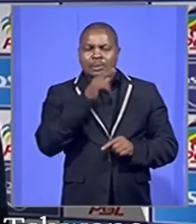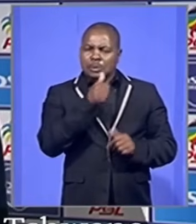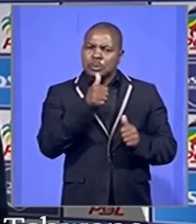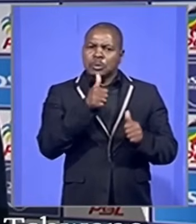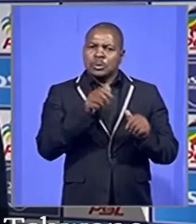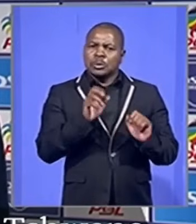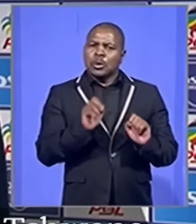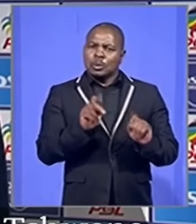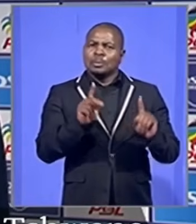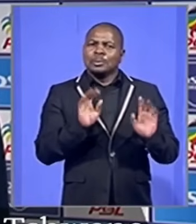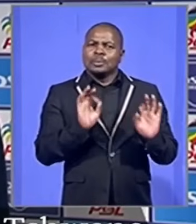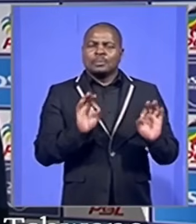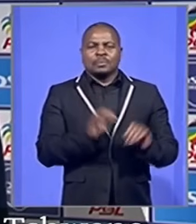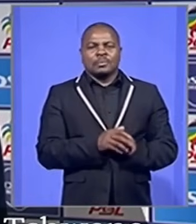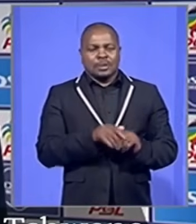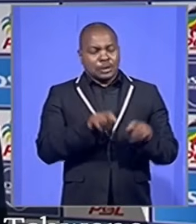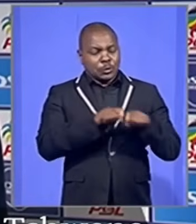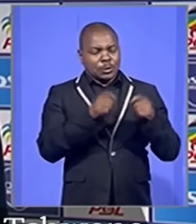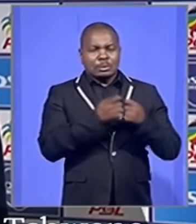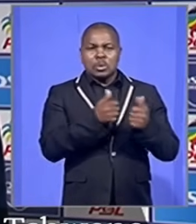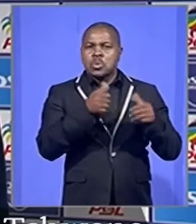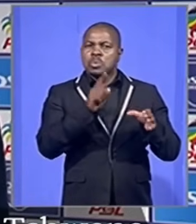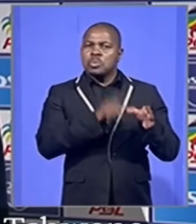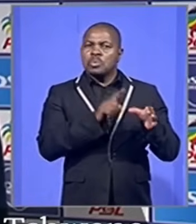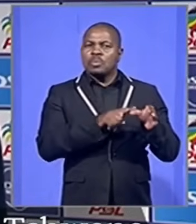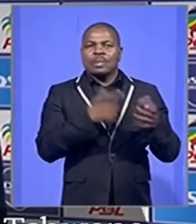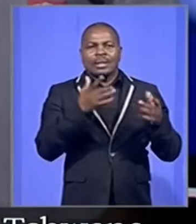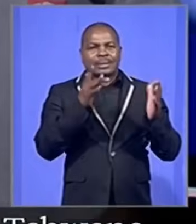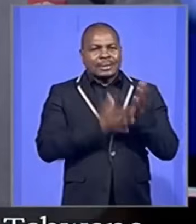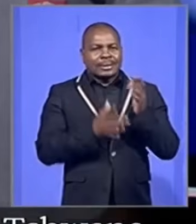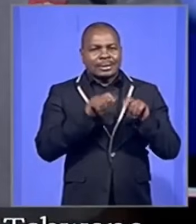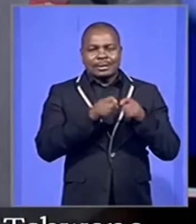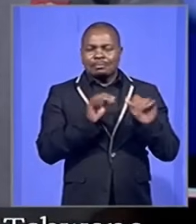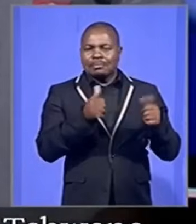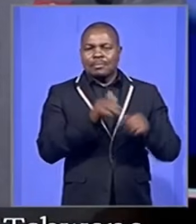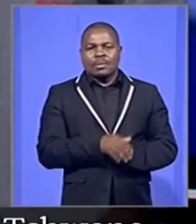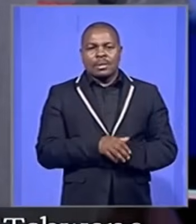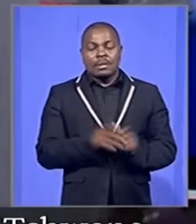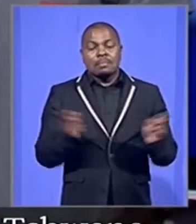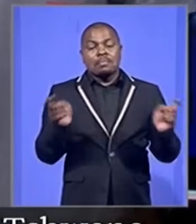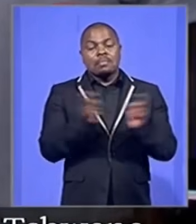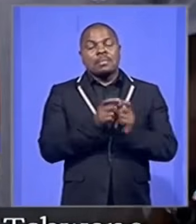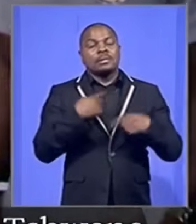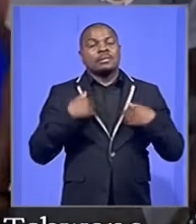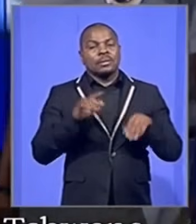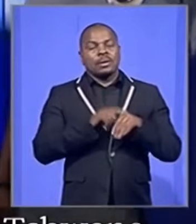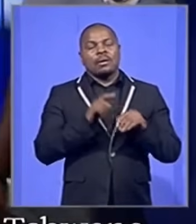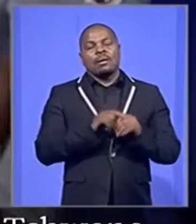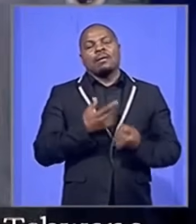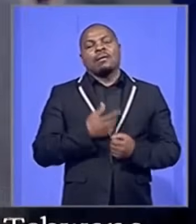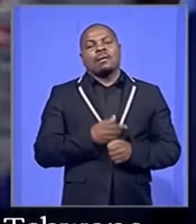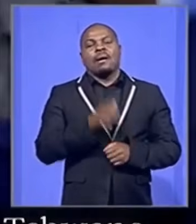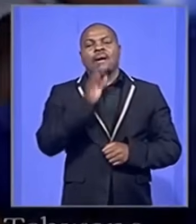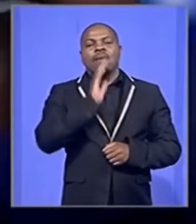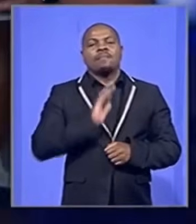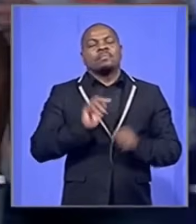We've got a very good team with a very good technical team. Papadi tla qala metsotso e 30 ka morao ra